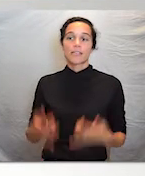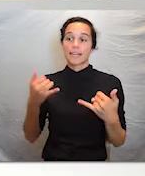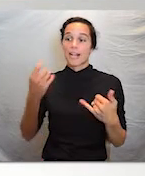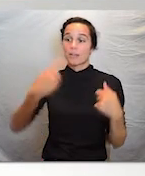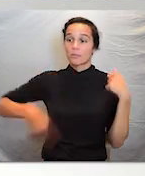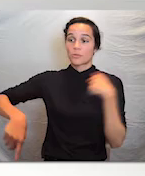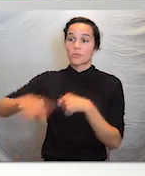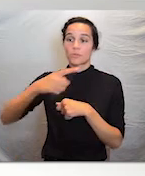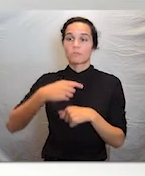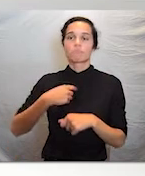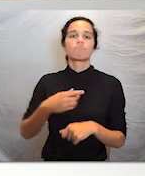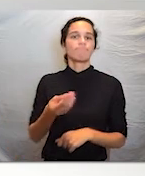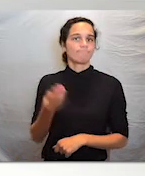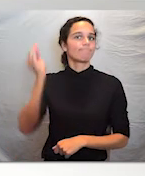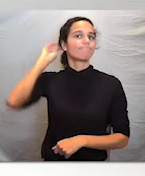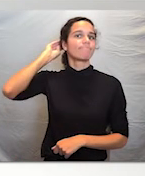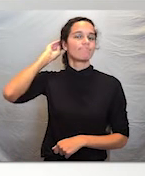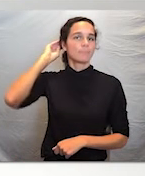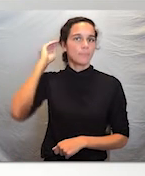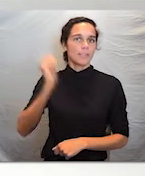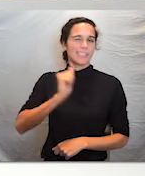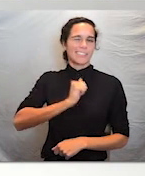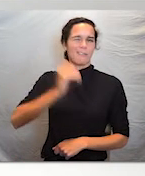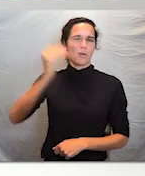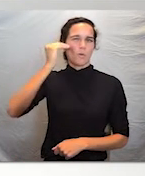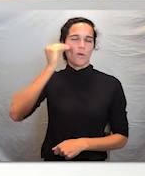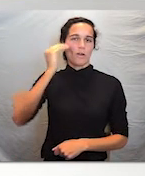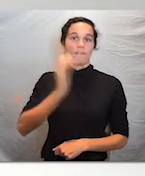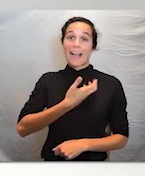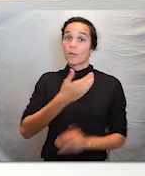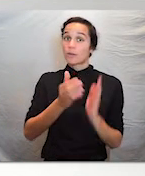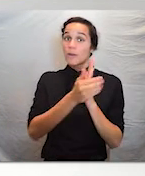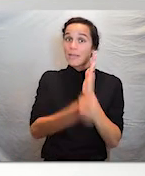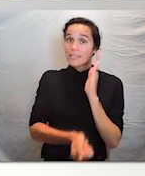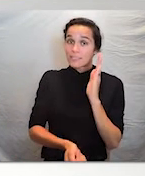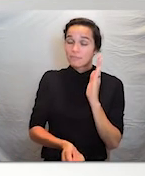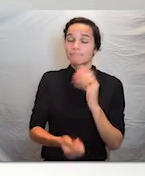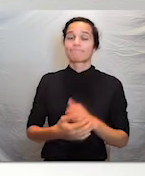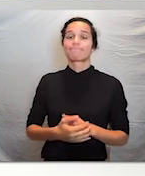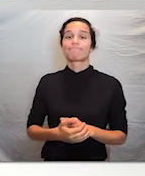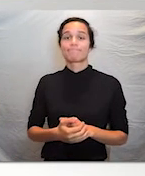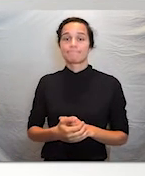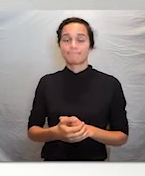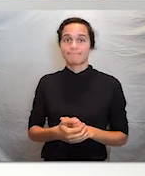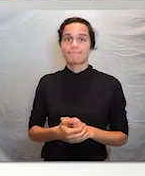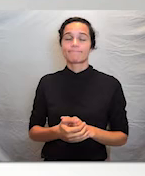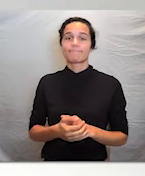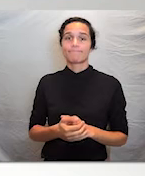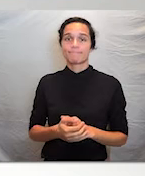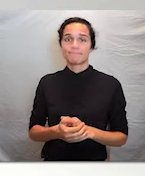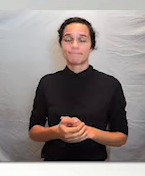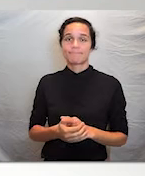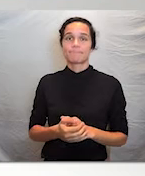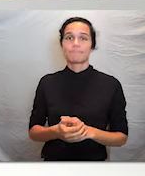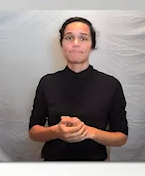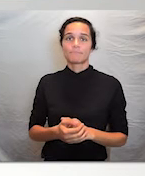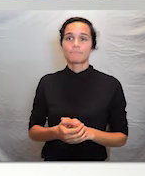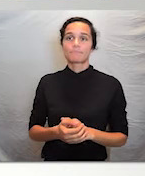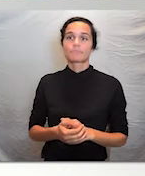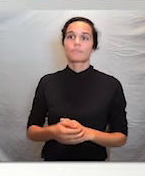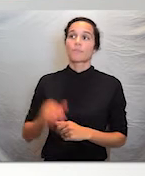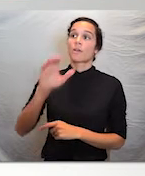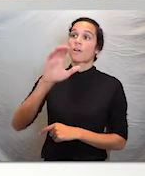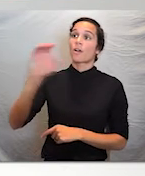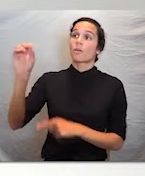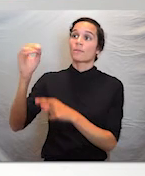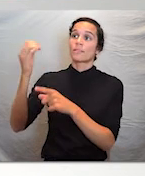of our abilities as job seekers. It has allowed employers to